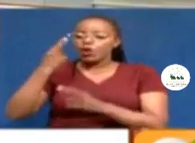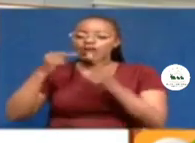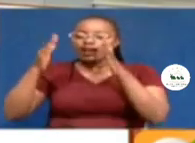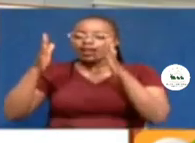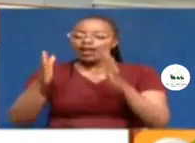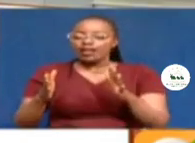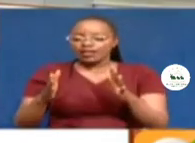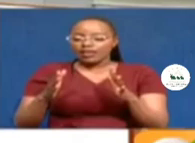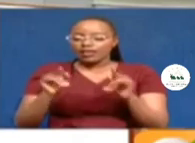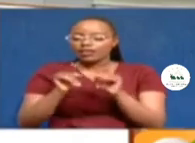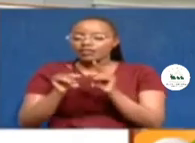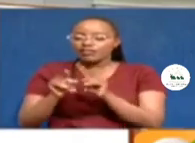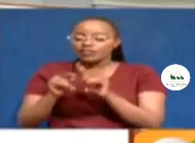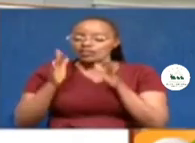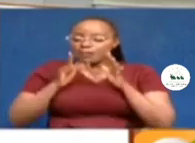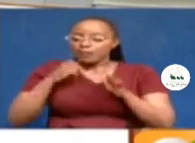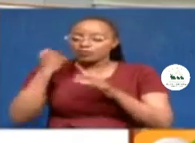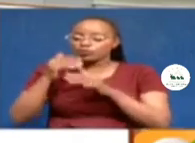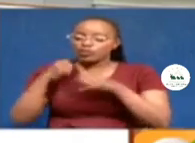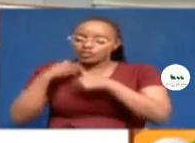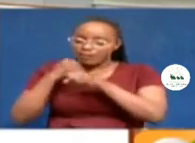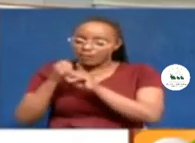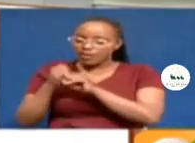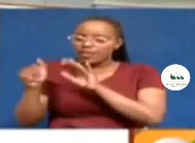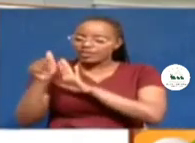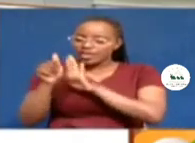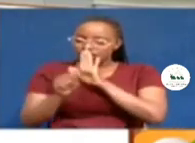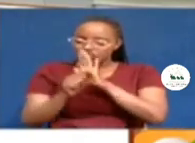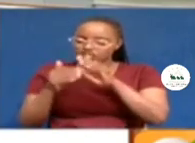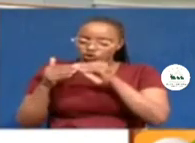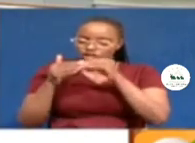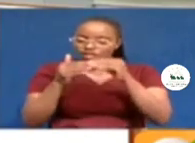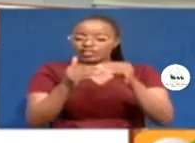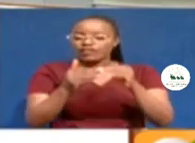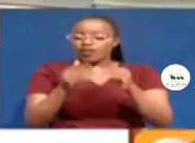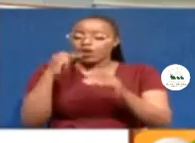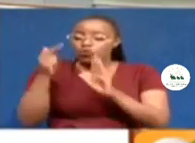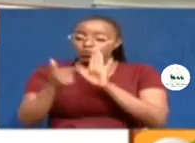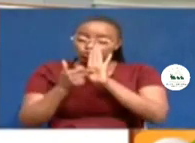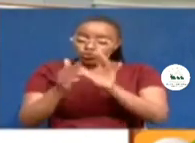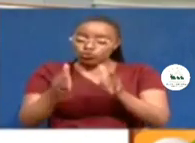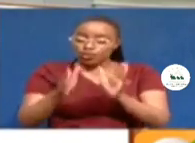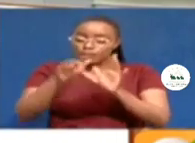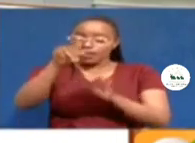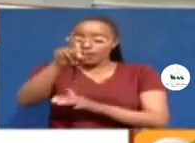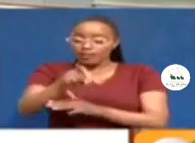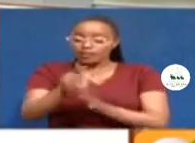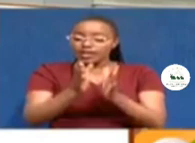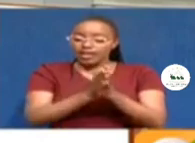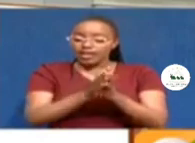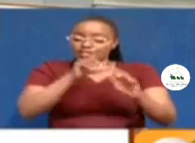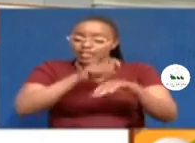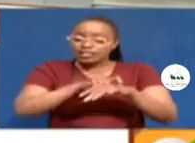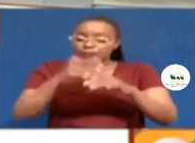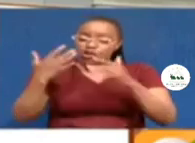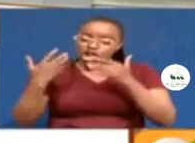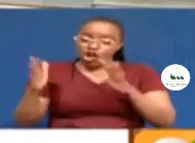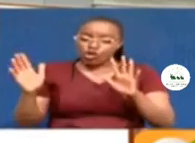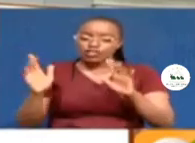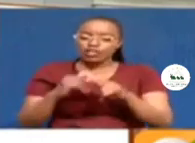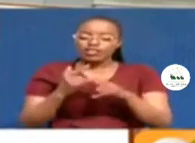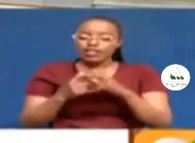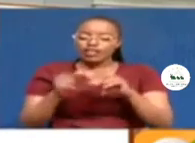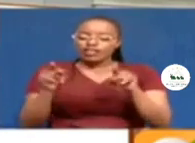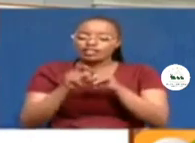the trailblazer, the bearer of the torch, who must show us the path. And when we get lost,